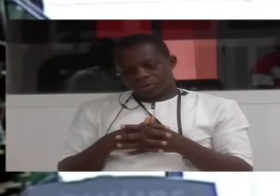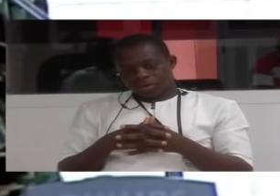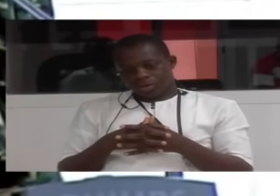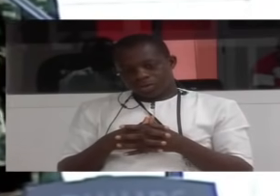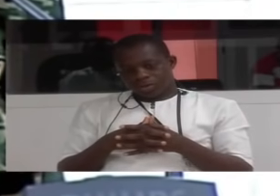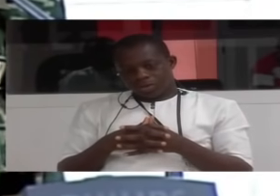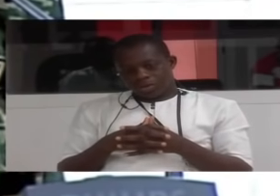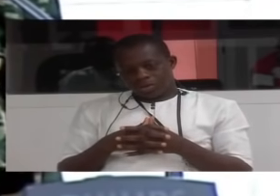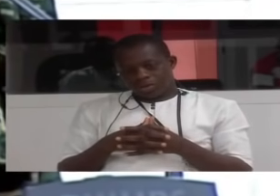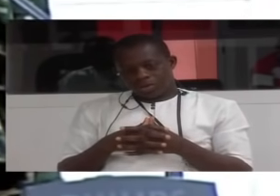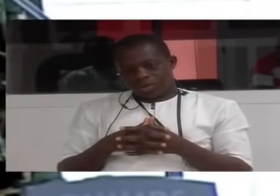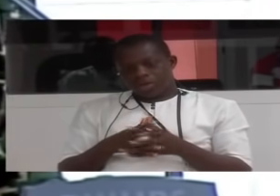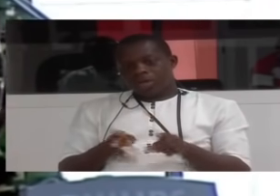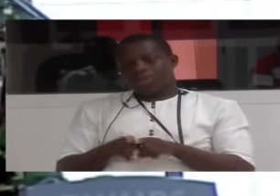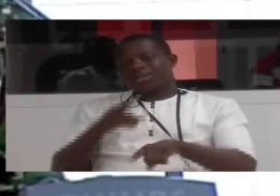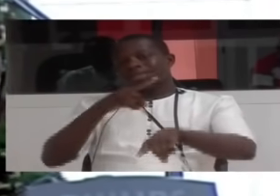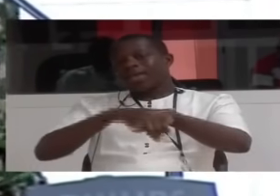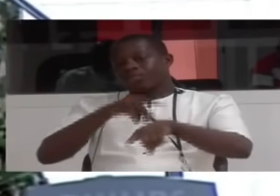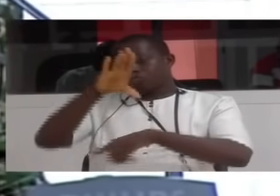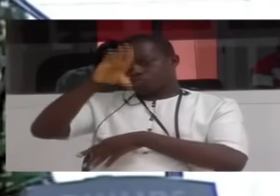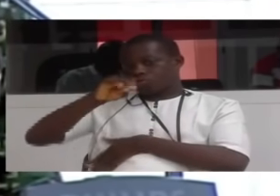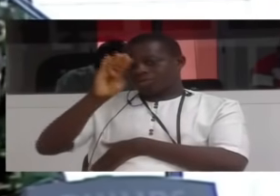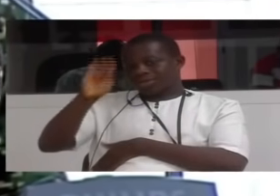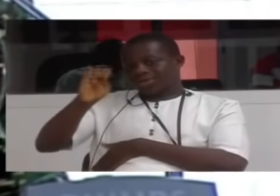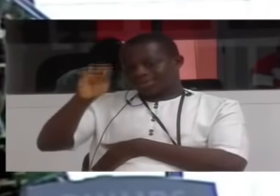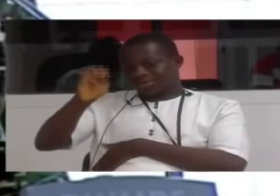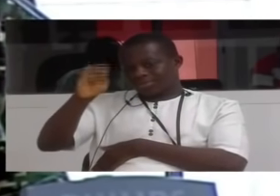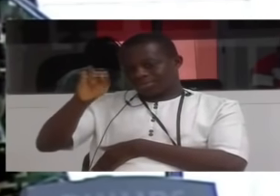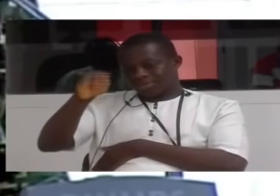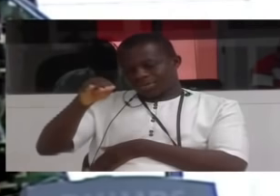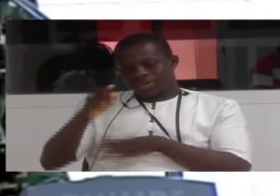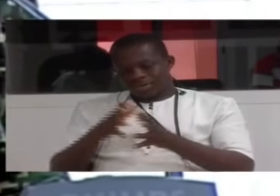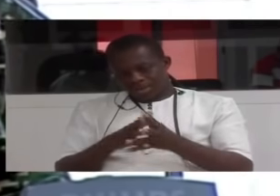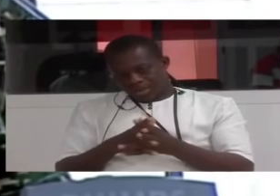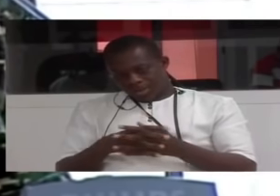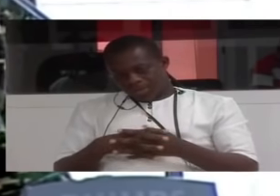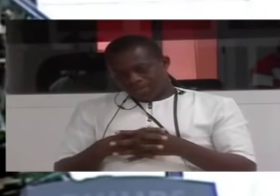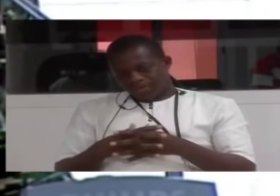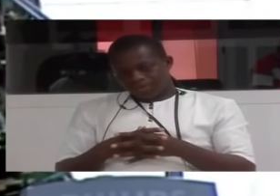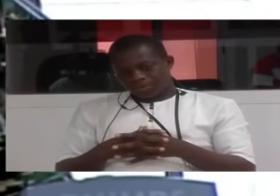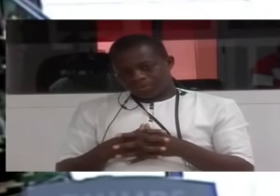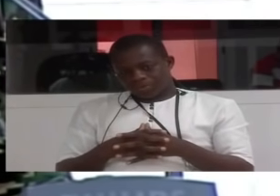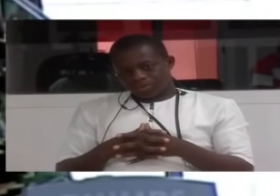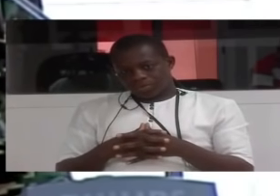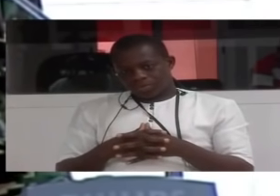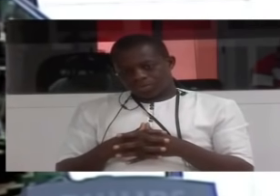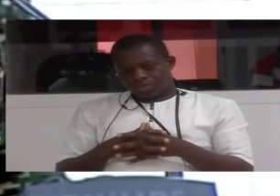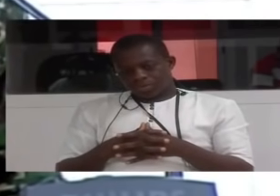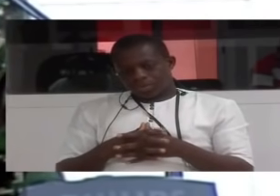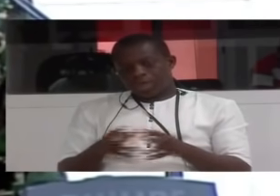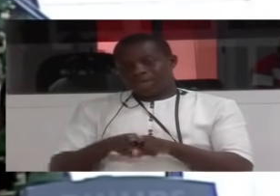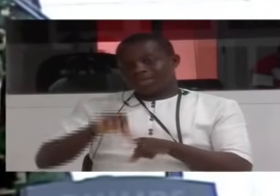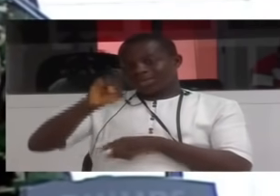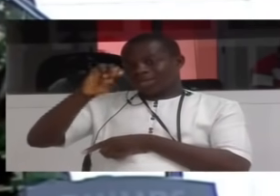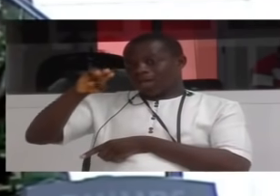coming. Because time bo mu nge taxi. Because at that time he was operating a taxi. Sambu